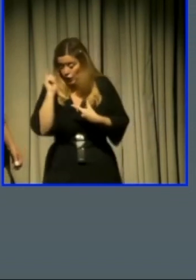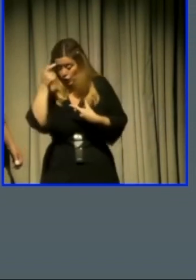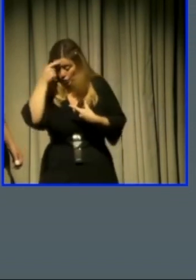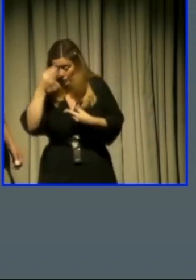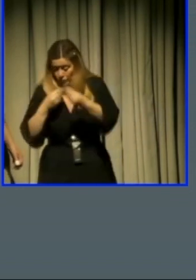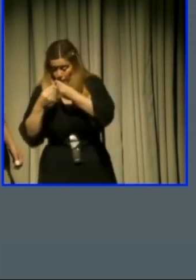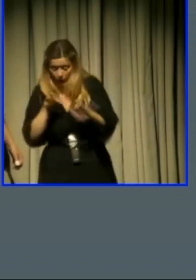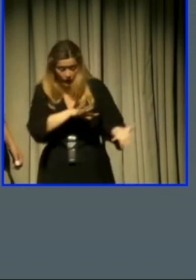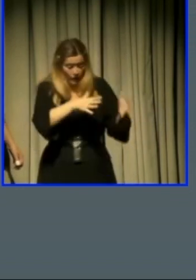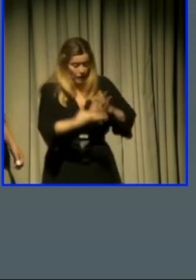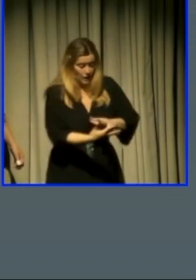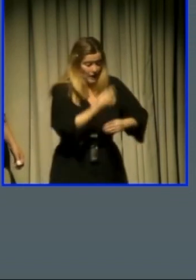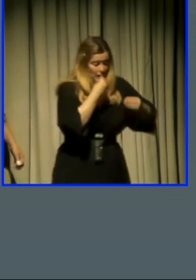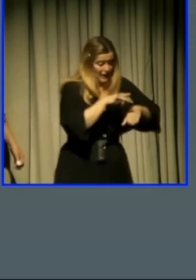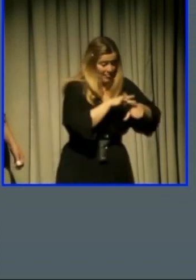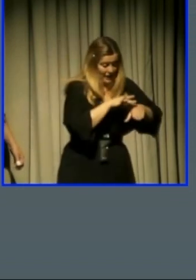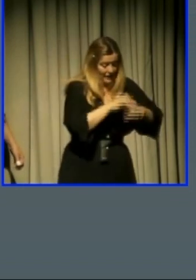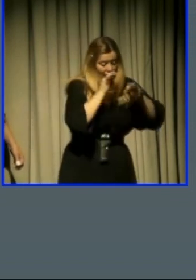is such an interesting,